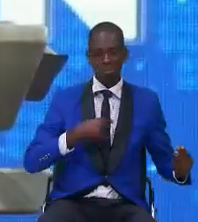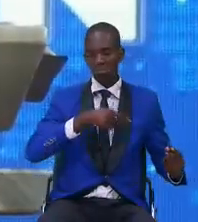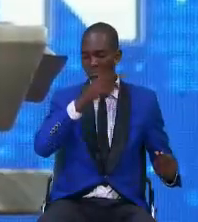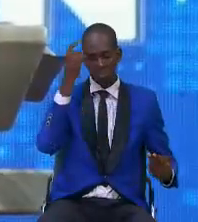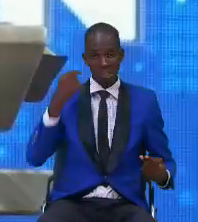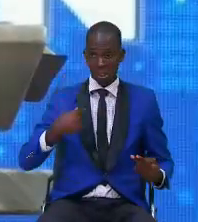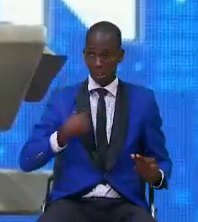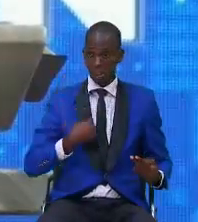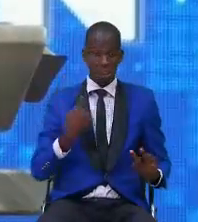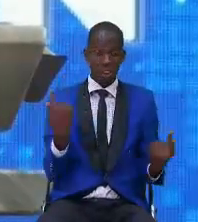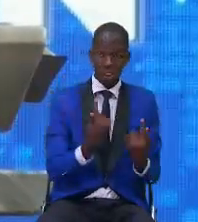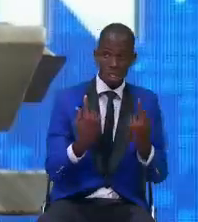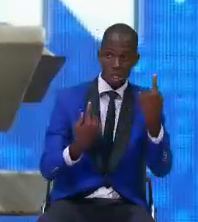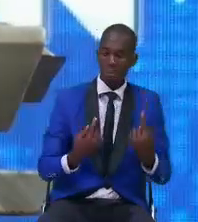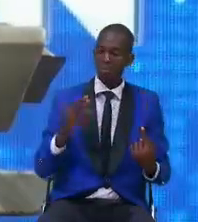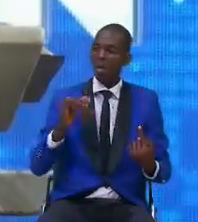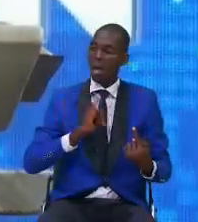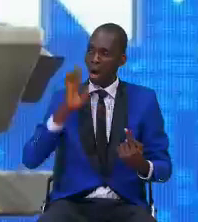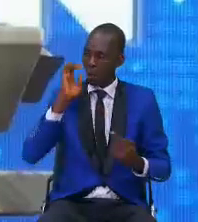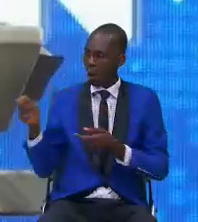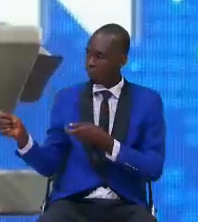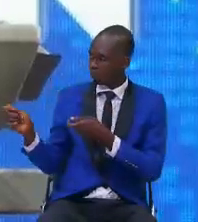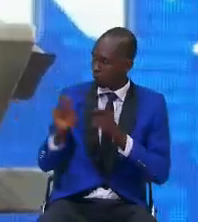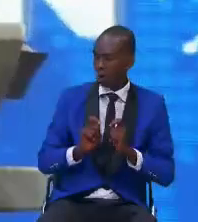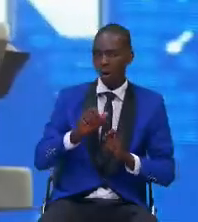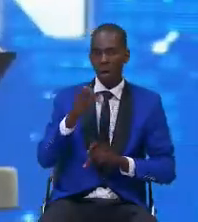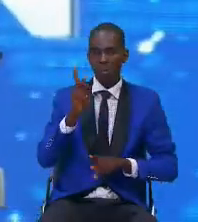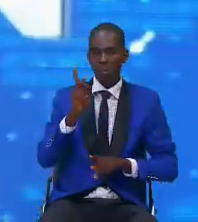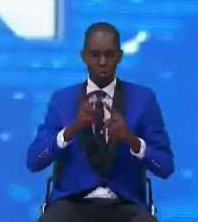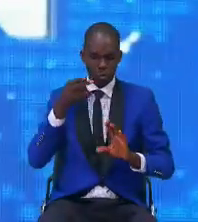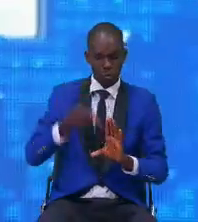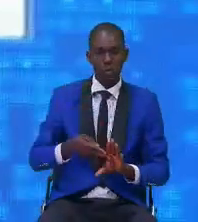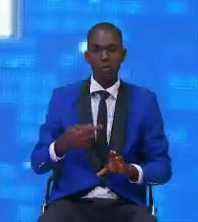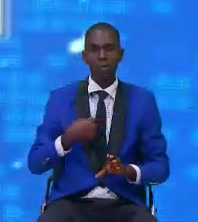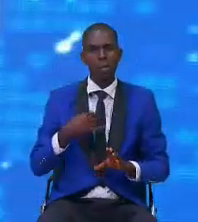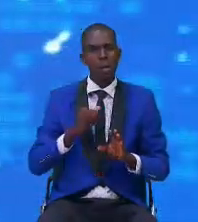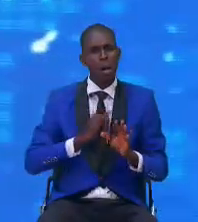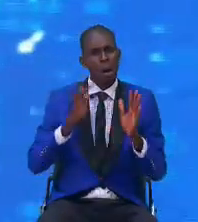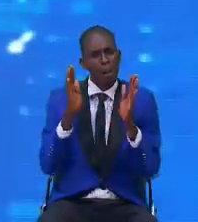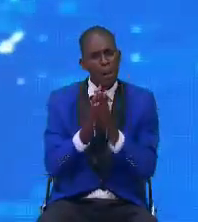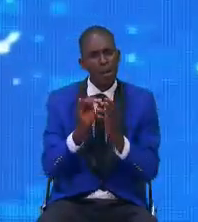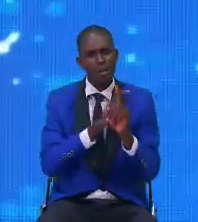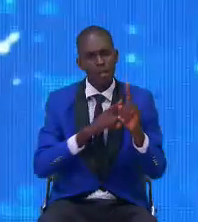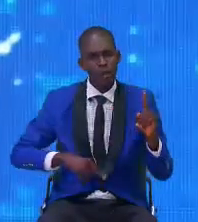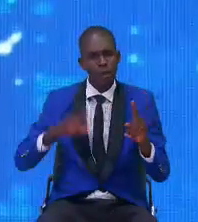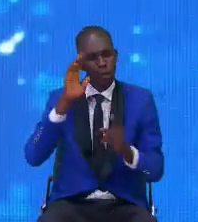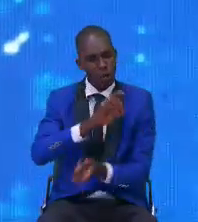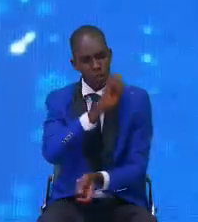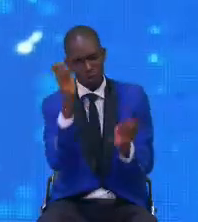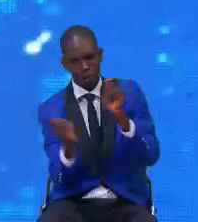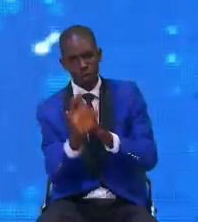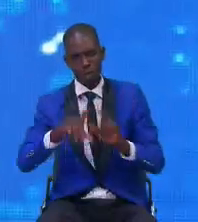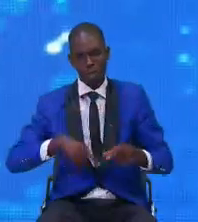hell alone. I don't want to perish alone. I must call other people and they must join me. I pray